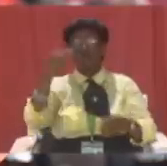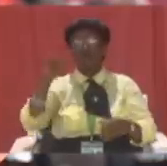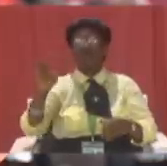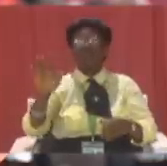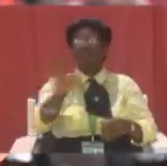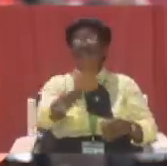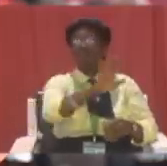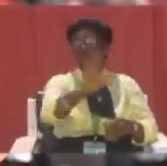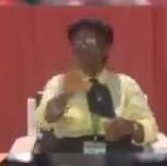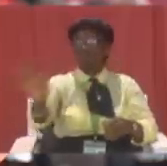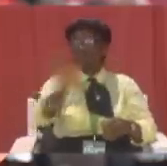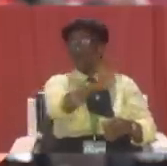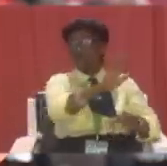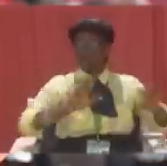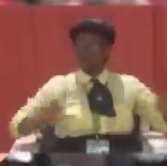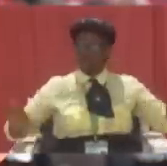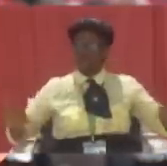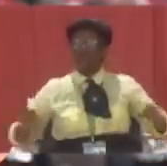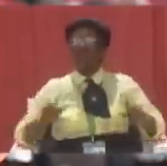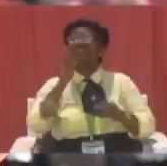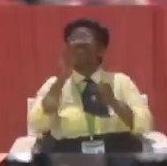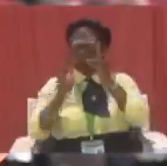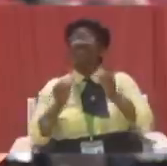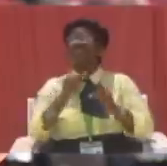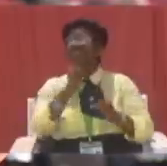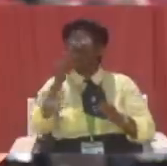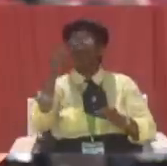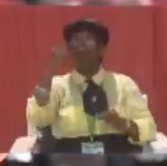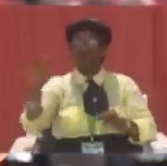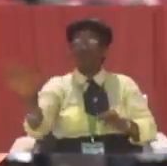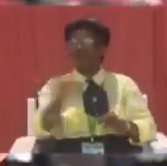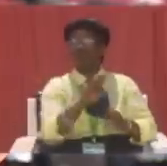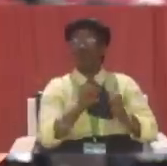for your own sake, for the sake of your children,